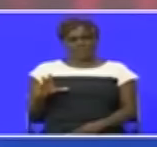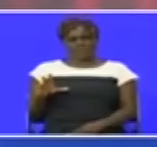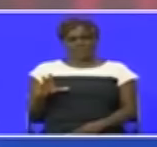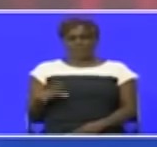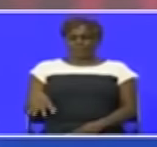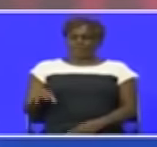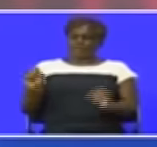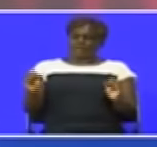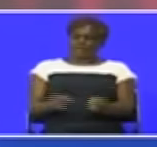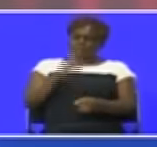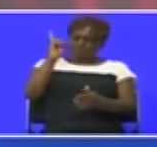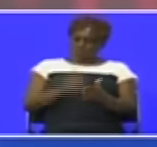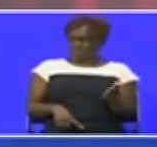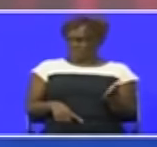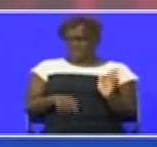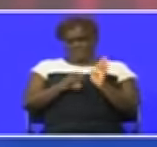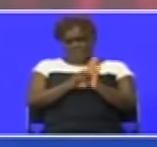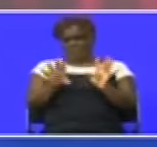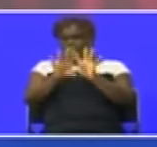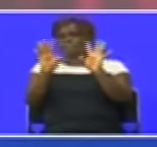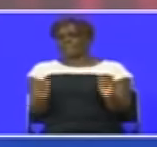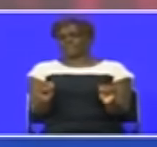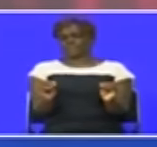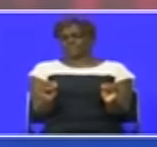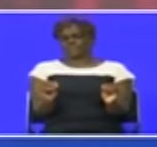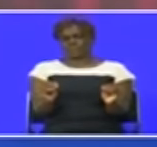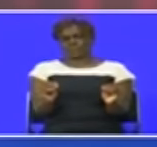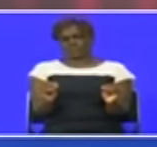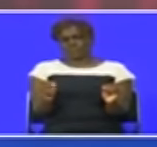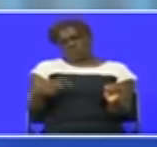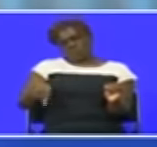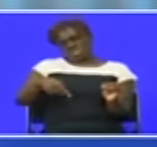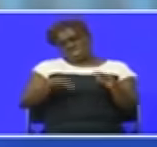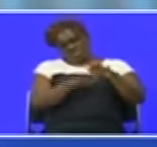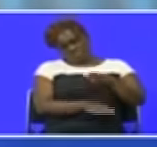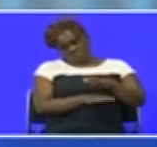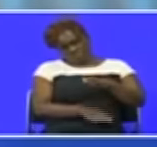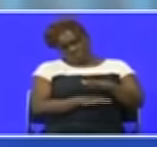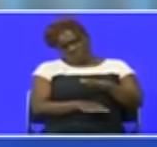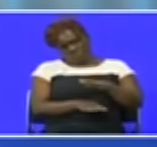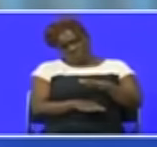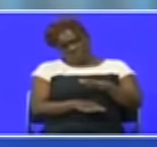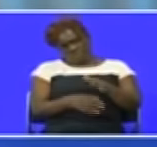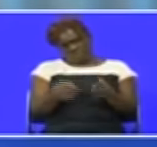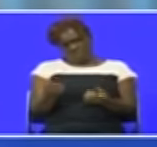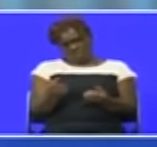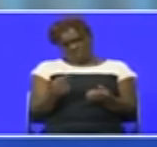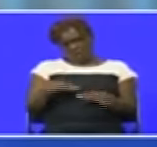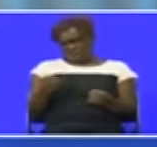Sasa unaona tuna kama kulingana budget venyiko, si tuko chini sana. Sugari ni ya 10.